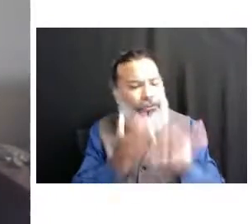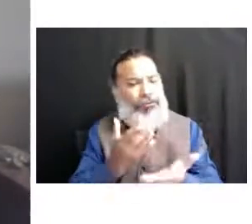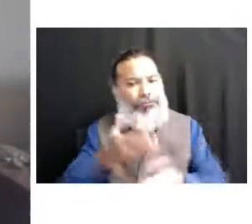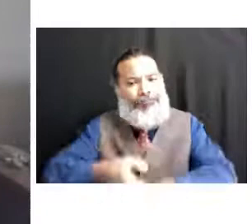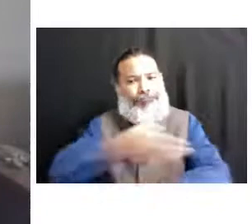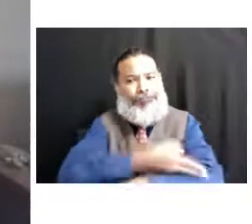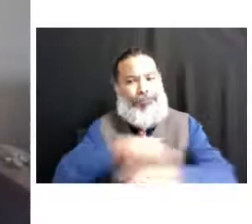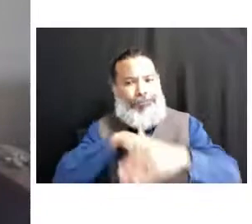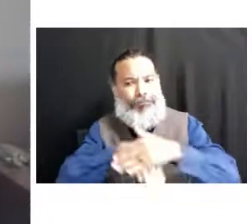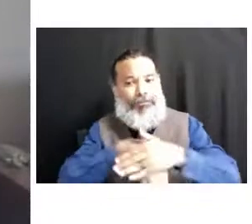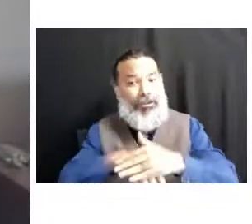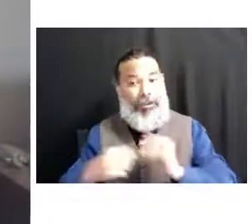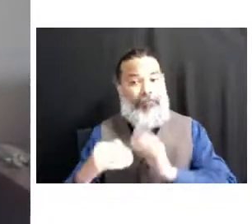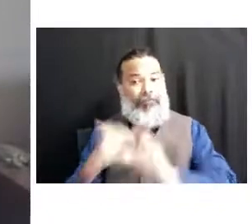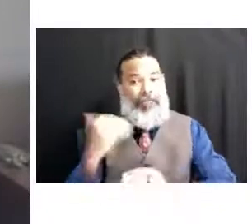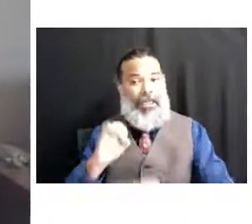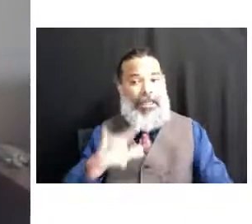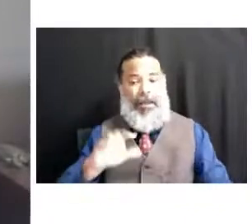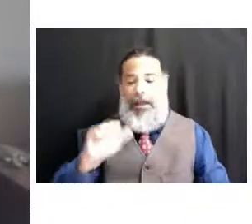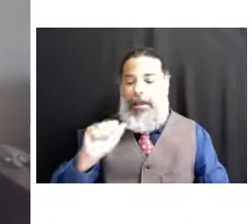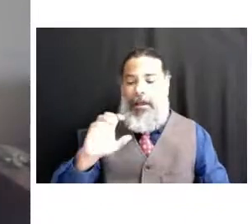accessibility, you can email us at